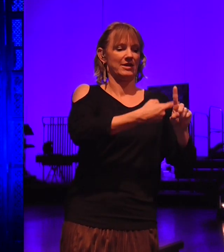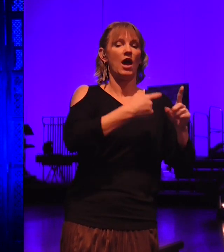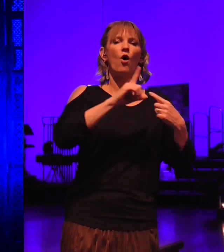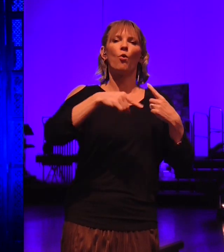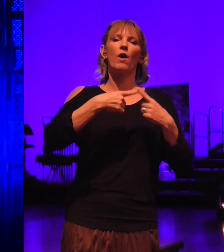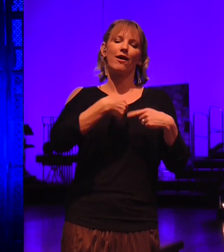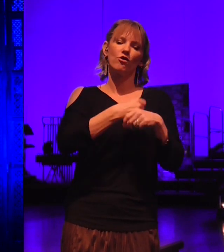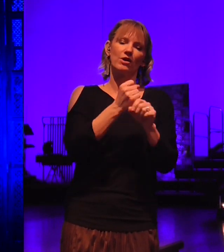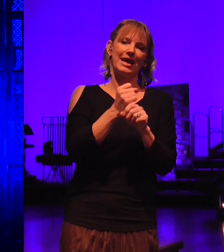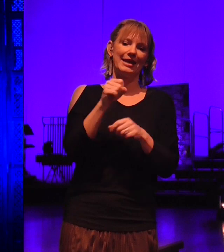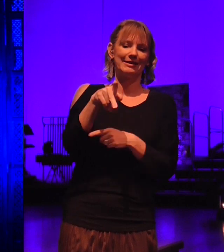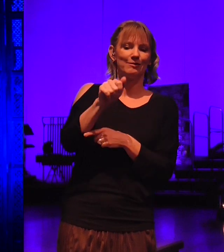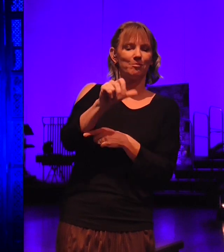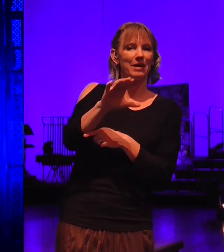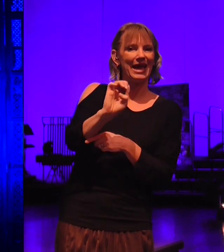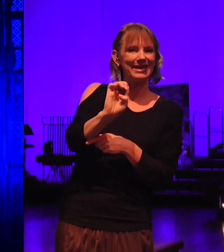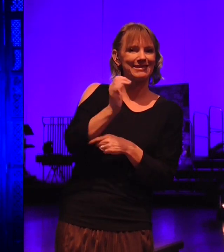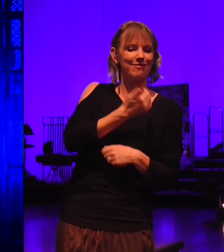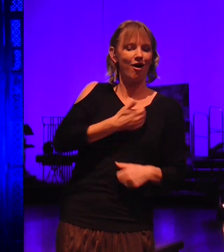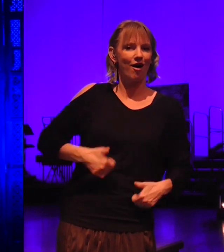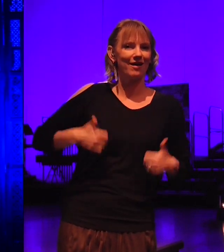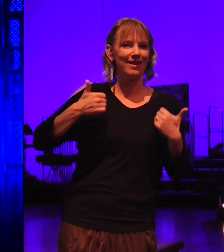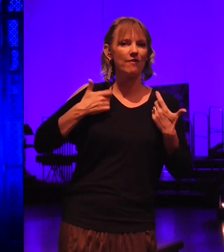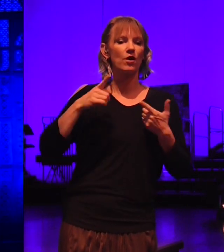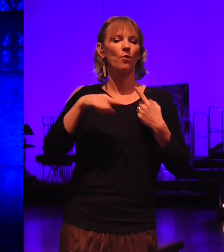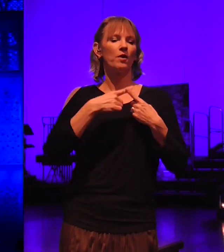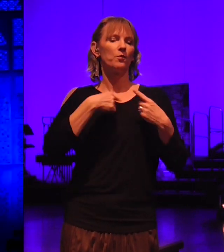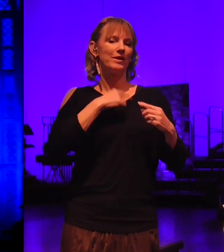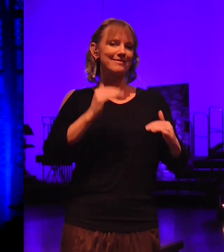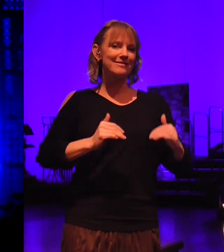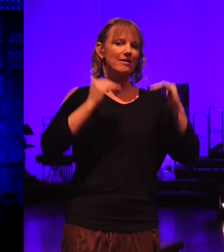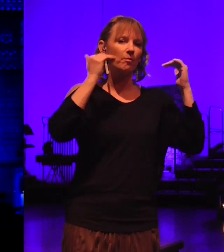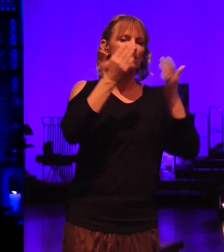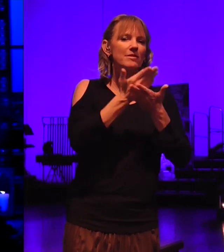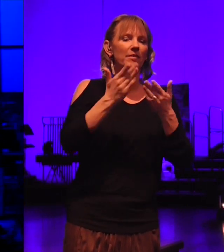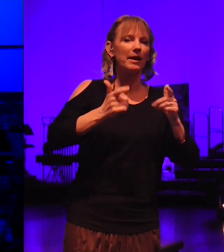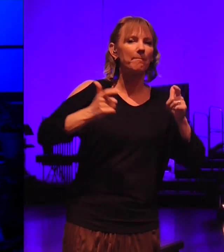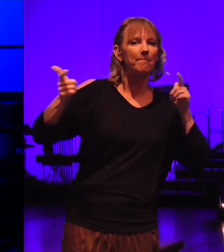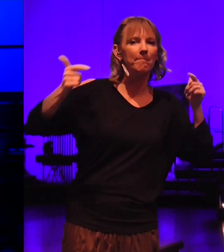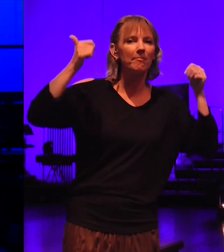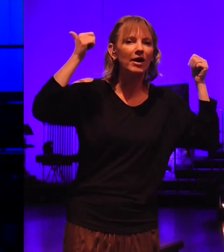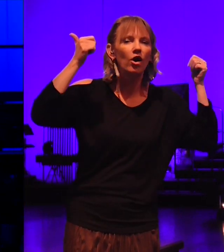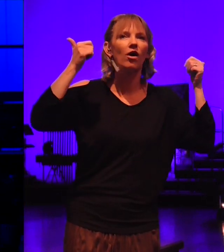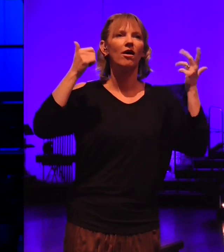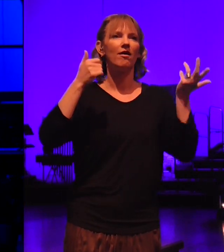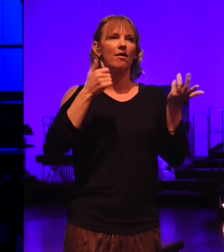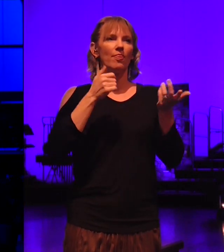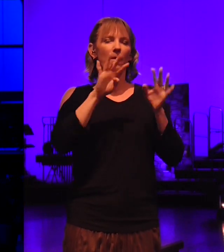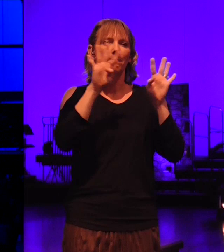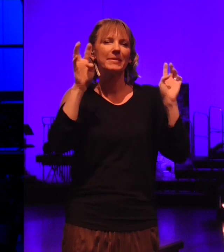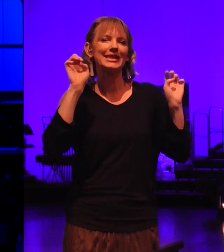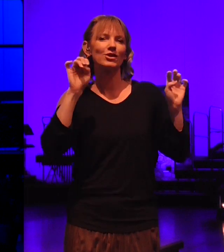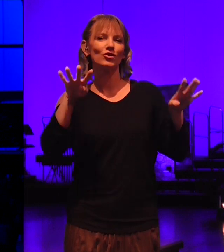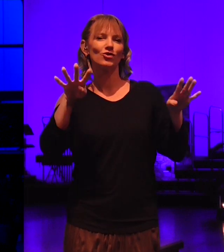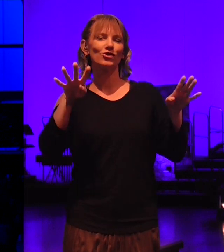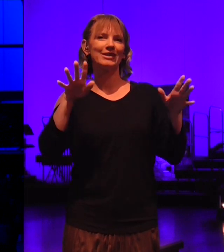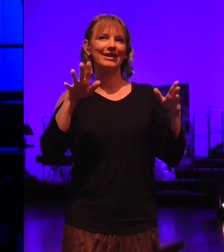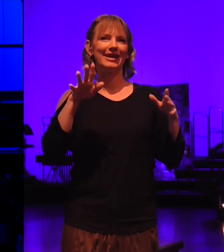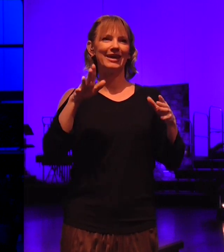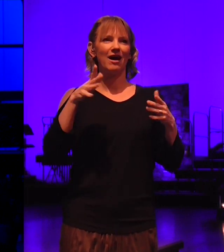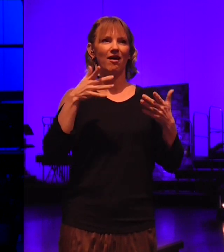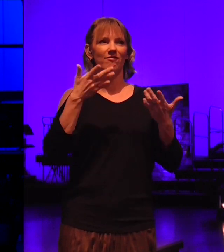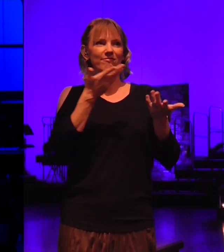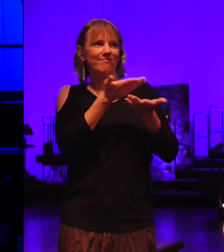lives, when we step up into bigger things, even into the mystery and the unknown, that